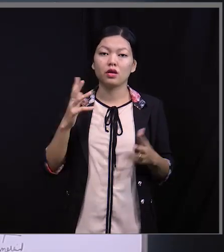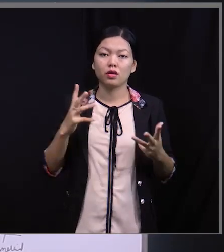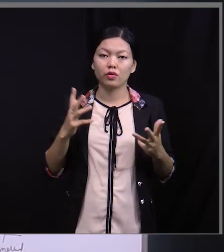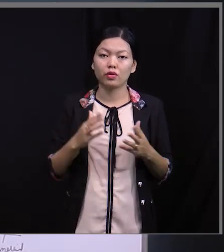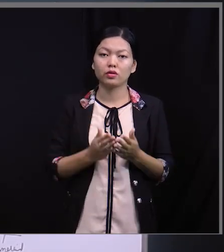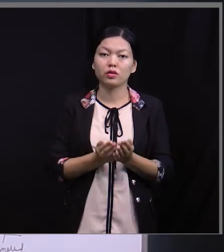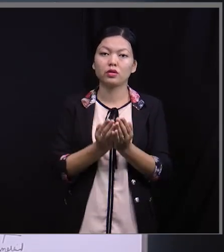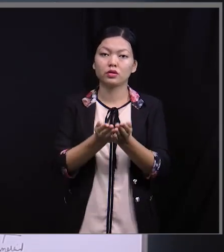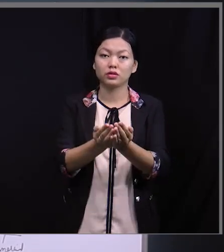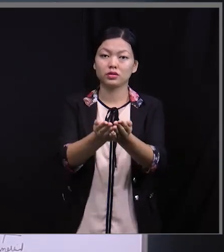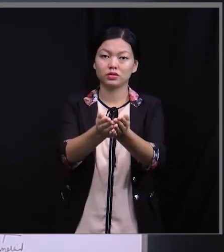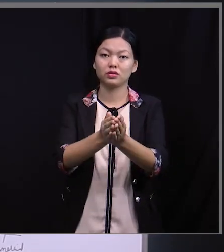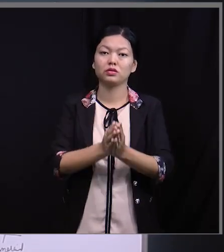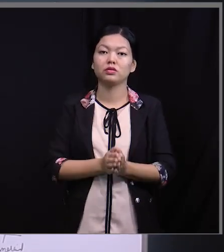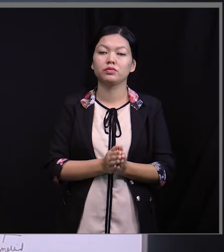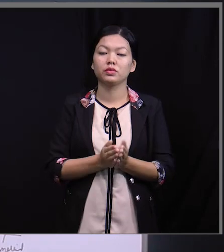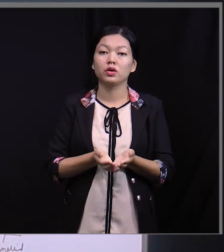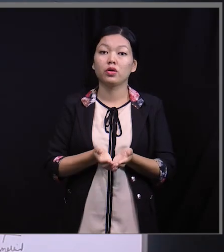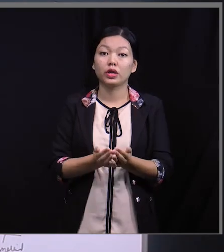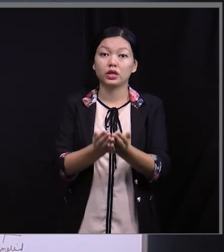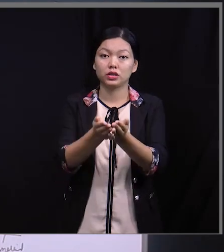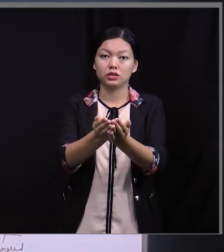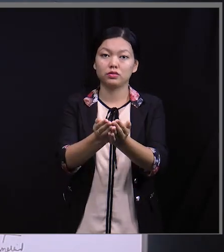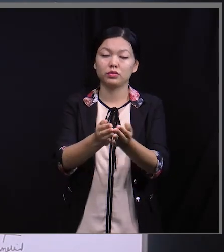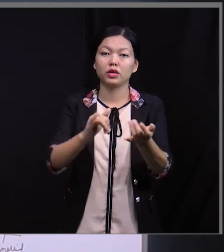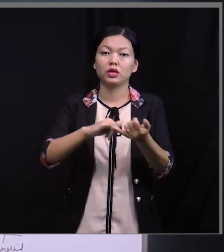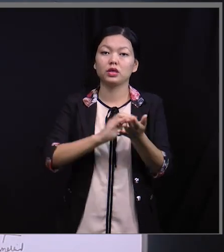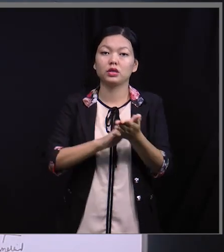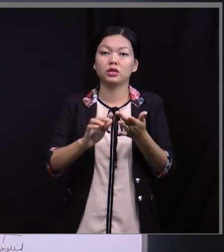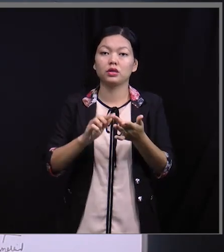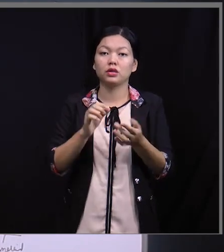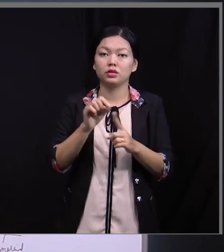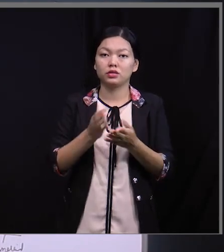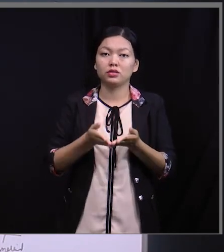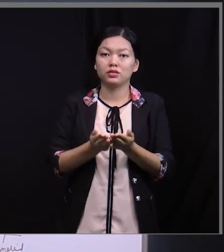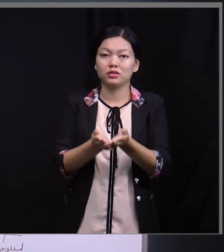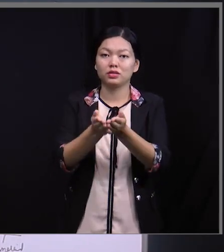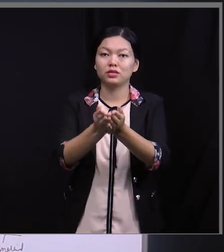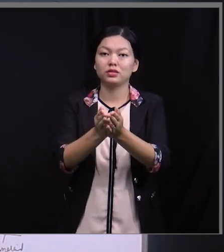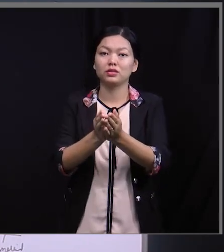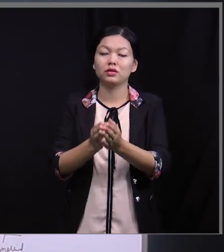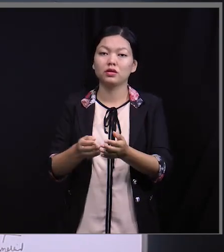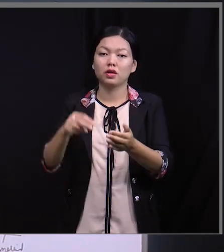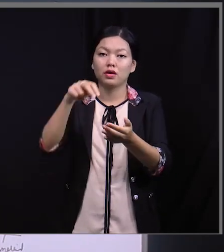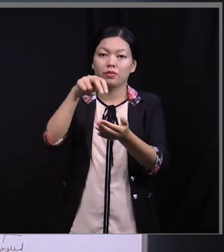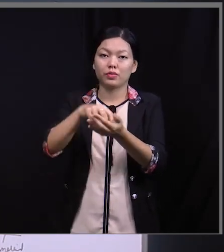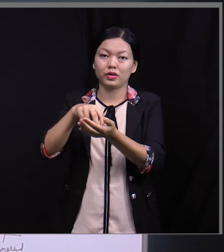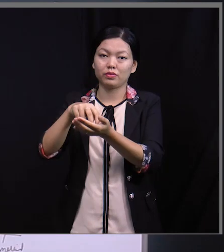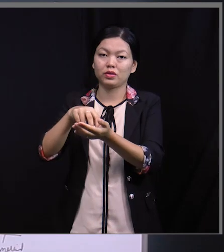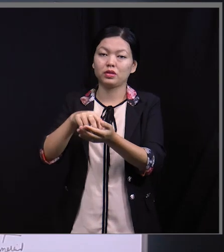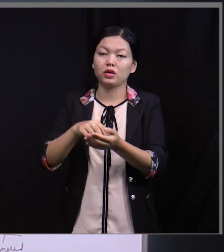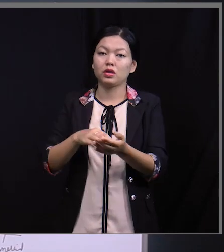the entrepreneur to reach its destination. Okay, so entrepreneurship is just a